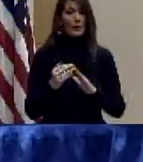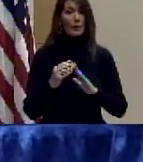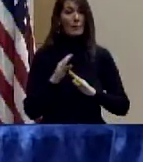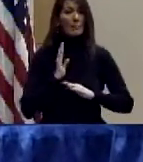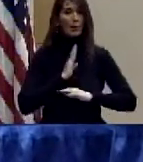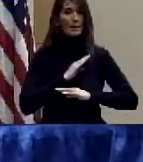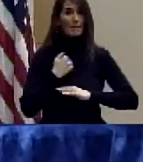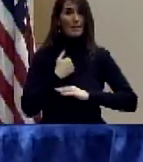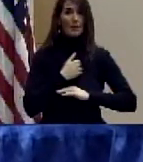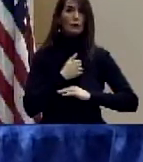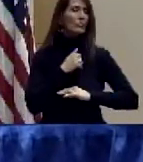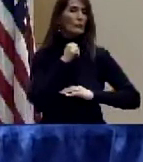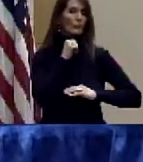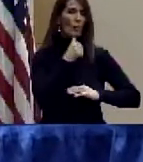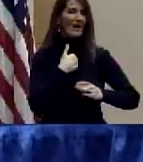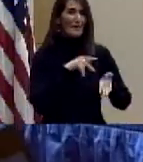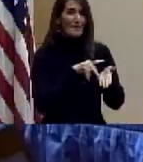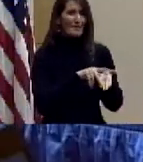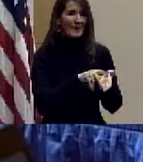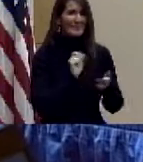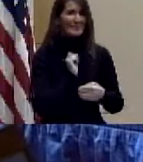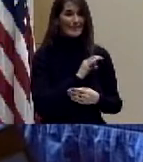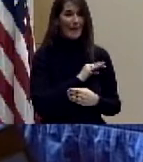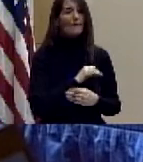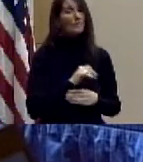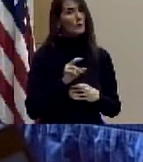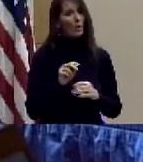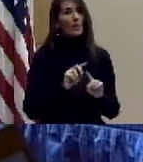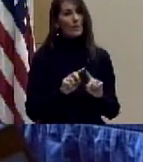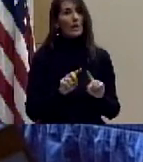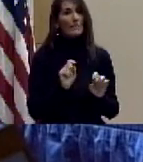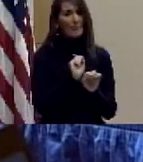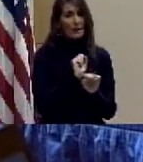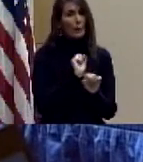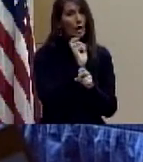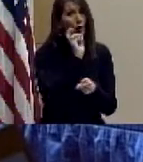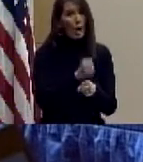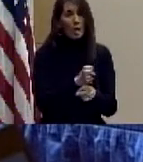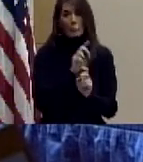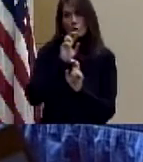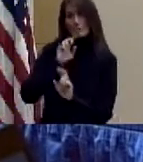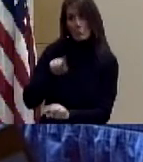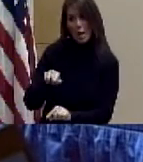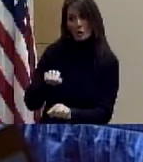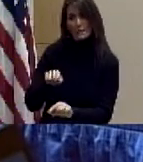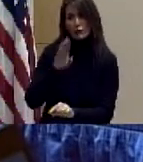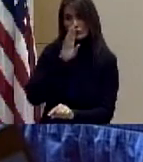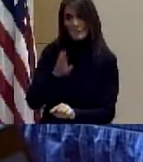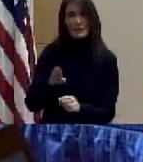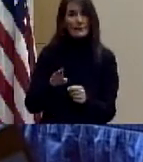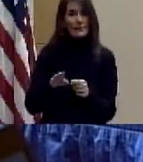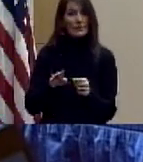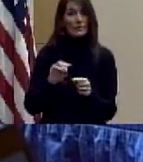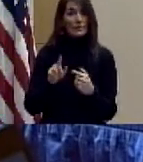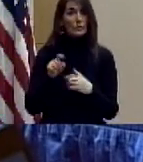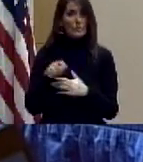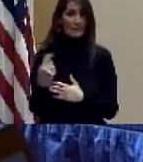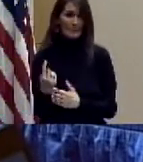not have paid staff, they work hard to respond themselves directly to your needs as